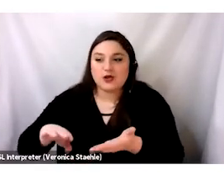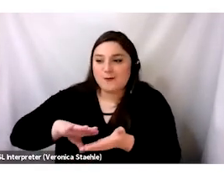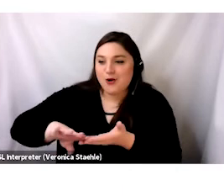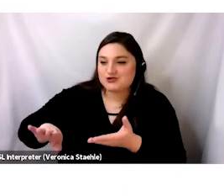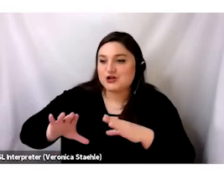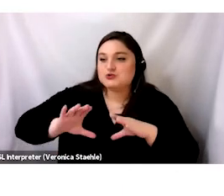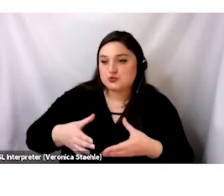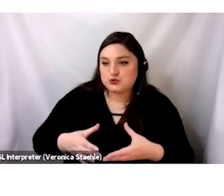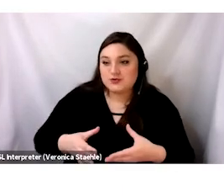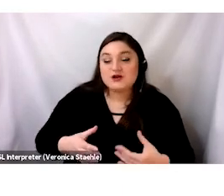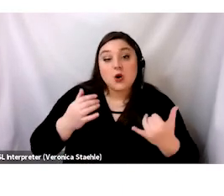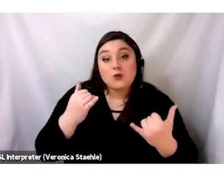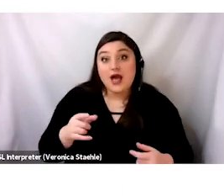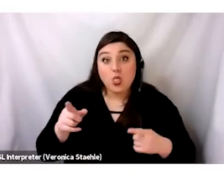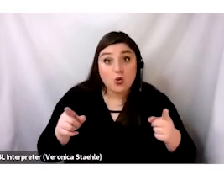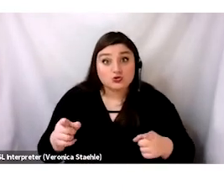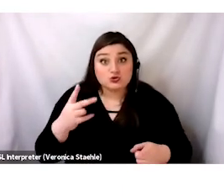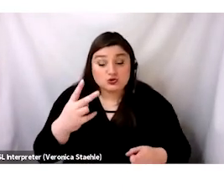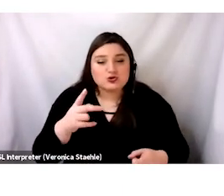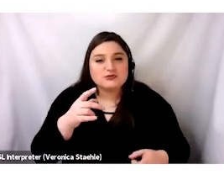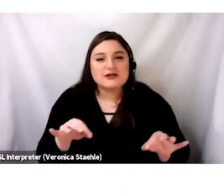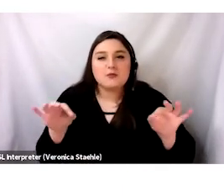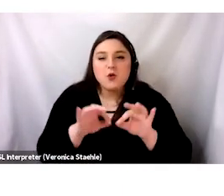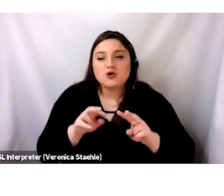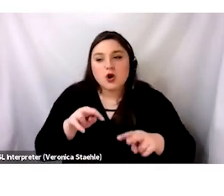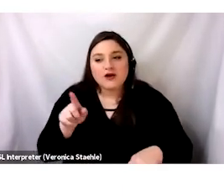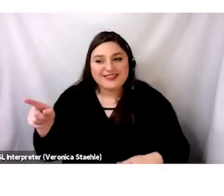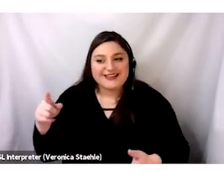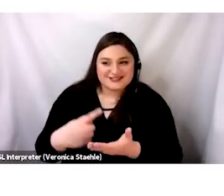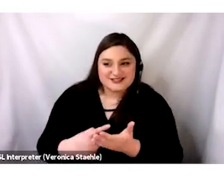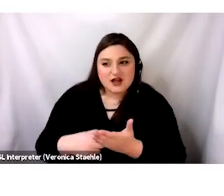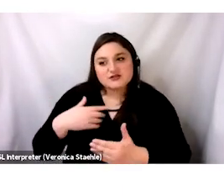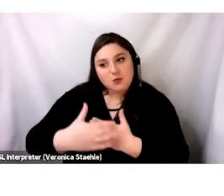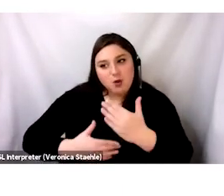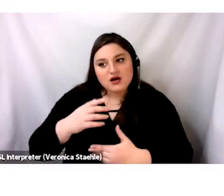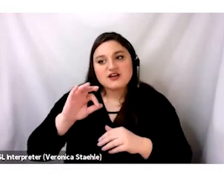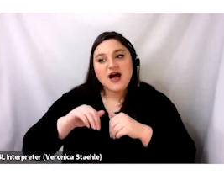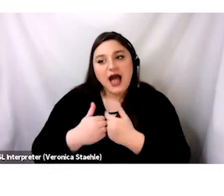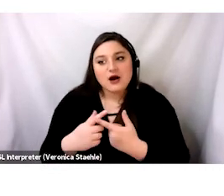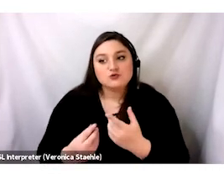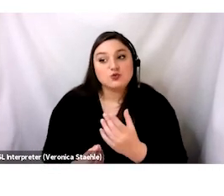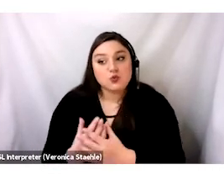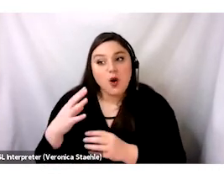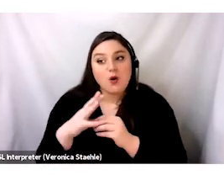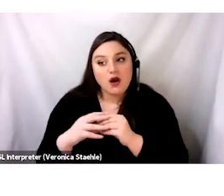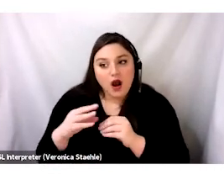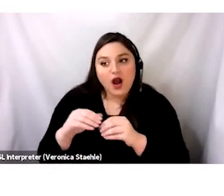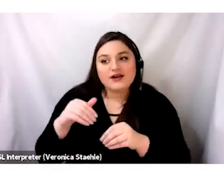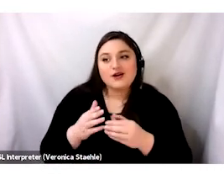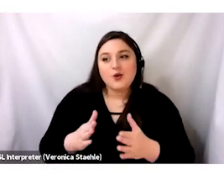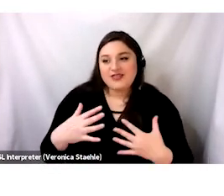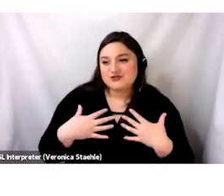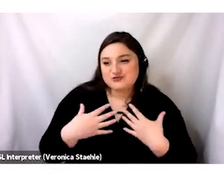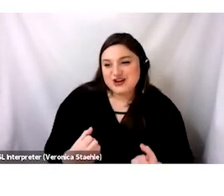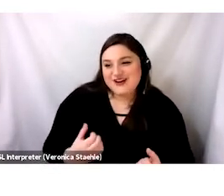Tula's websites, they're talking about the process of growing cotton in a way that is regenerative and good for the earth.